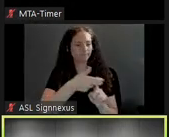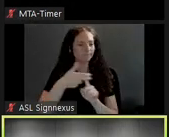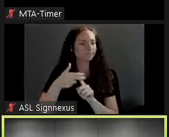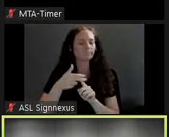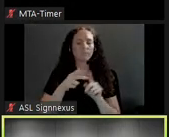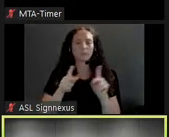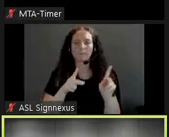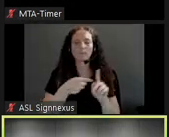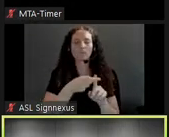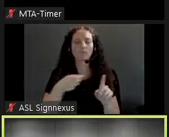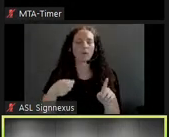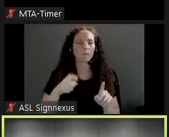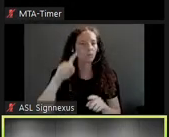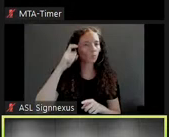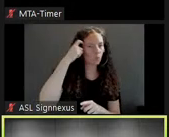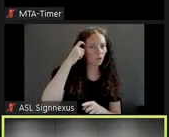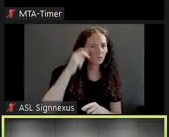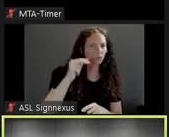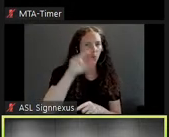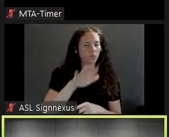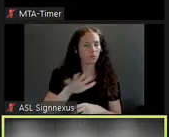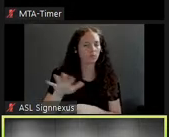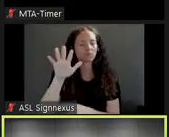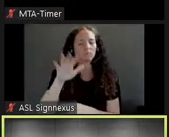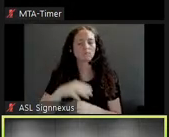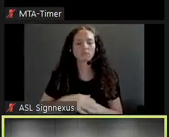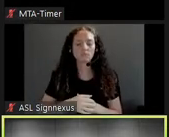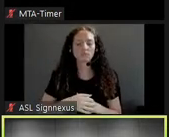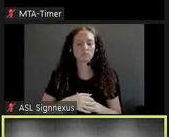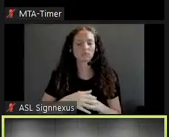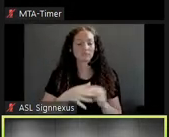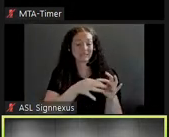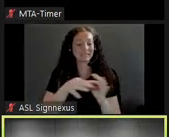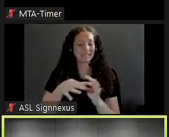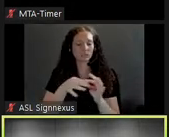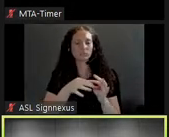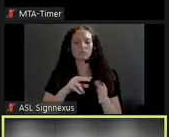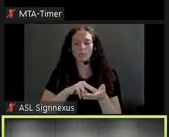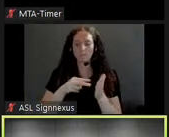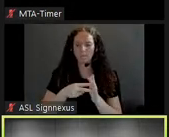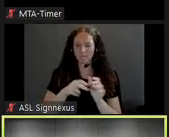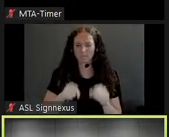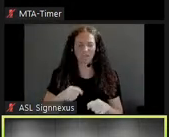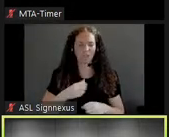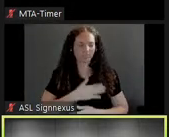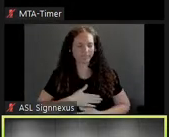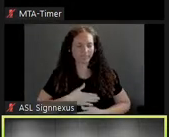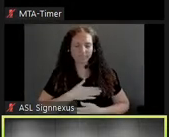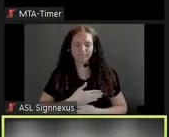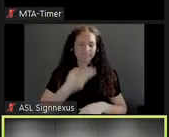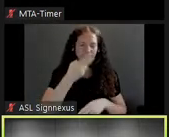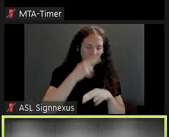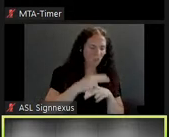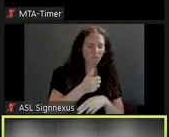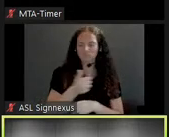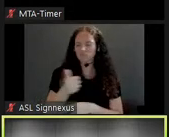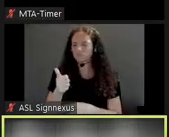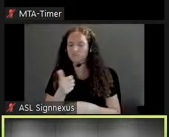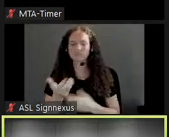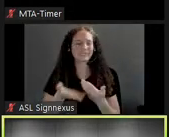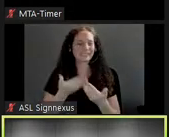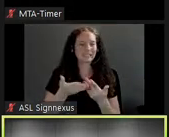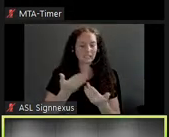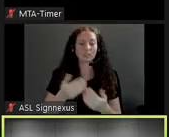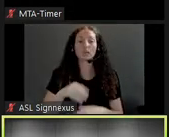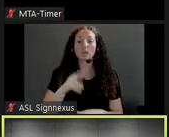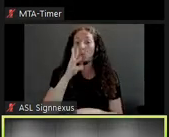north. This interconnectivity between the railroads allows for greater discretionary and leisure travel between the two systems, attracting Westchester residents